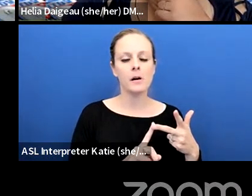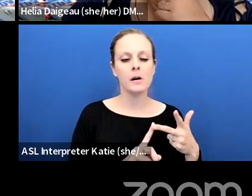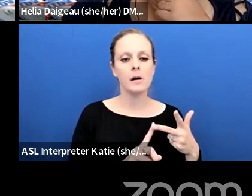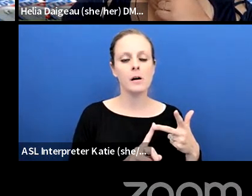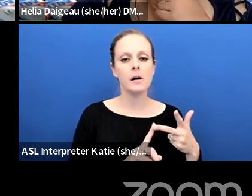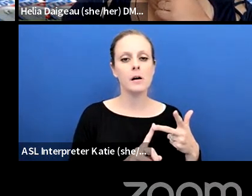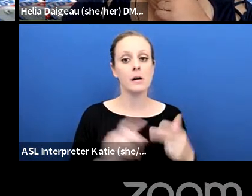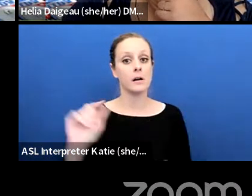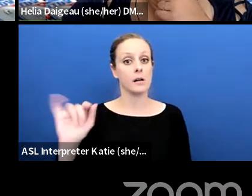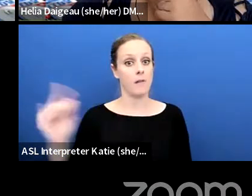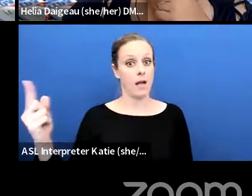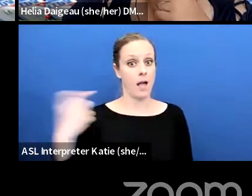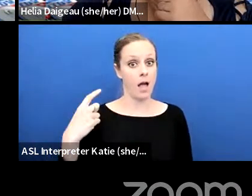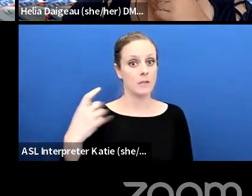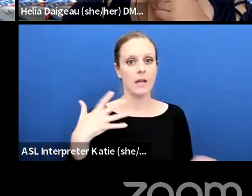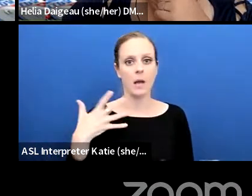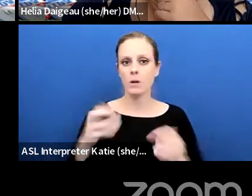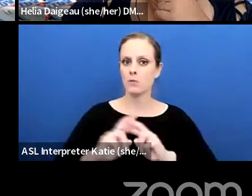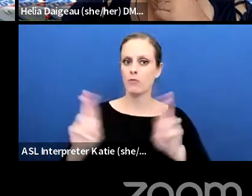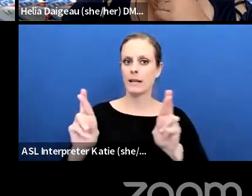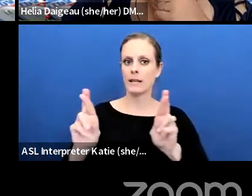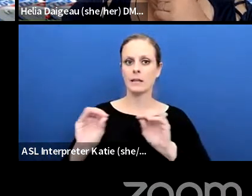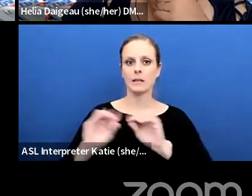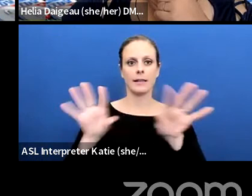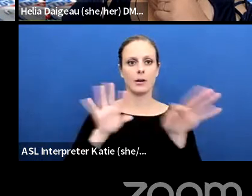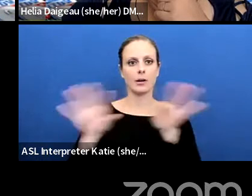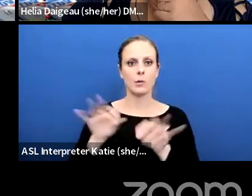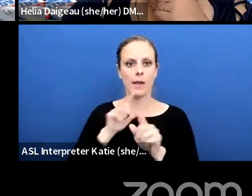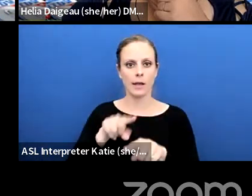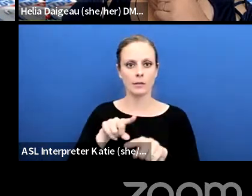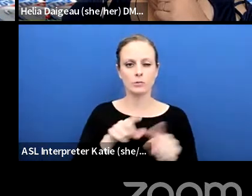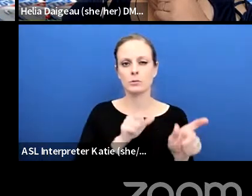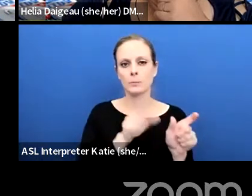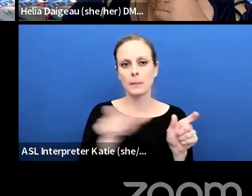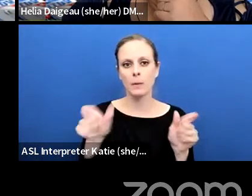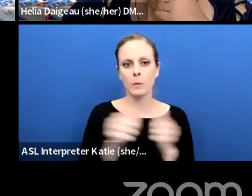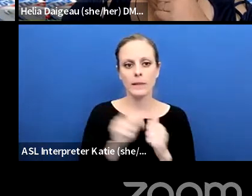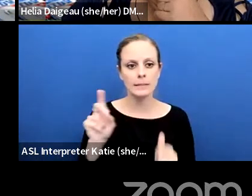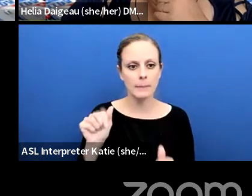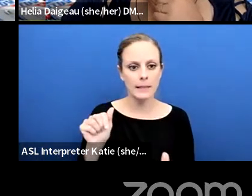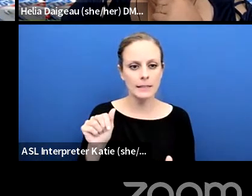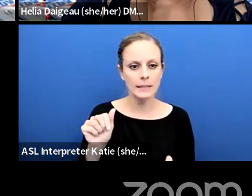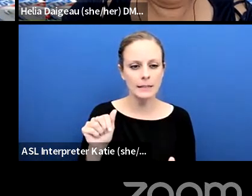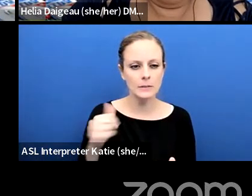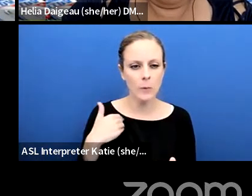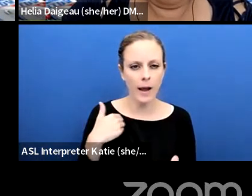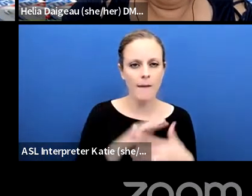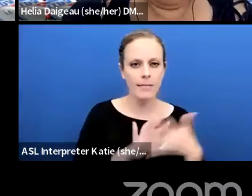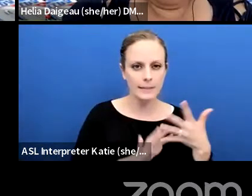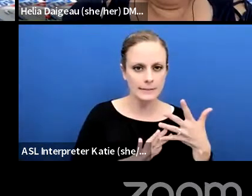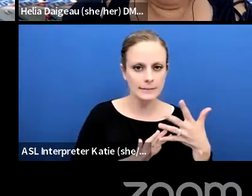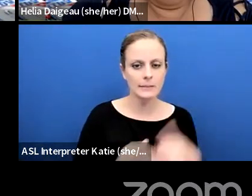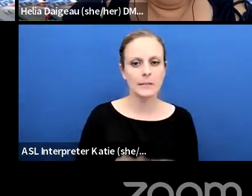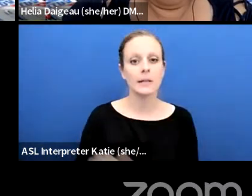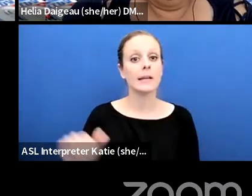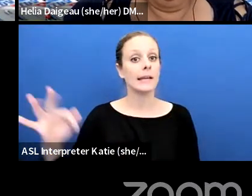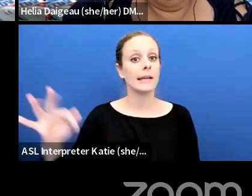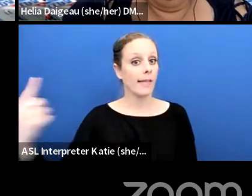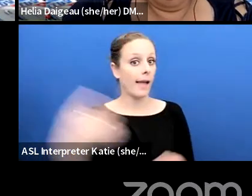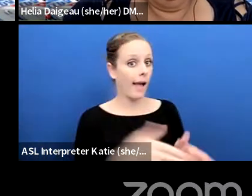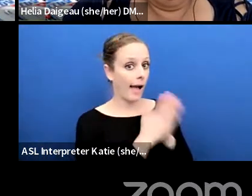have. And then, like Carrie, I'll send over any information they've asked for,